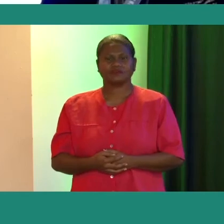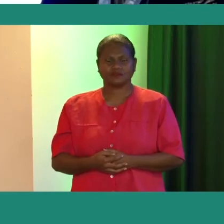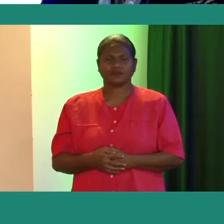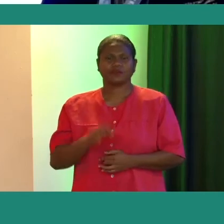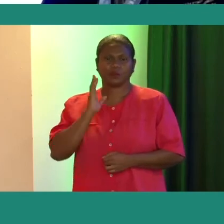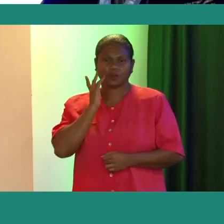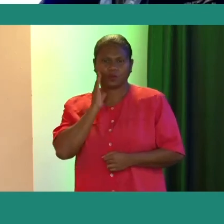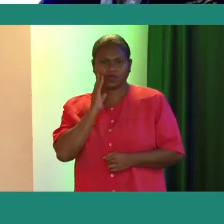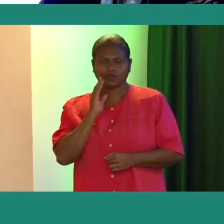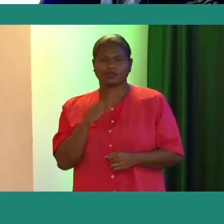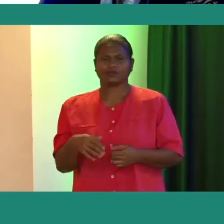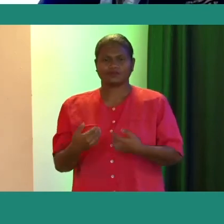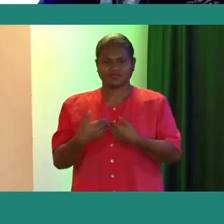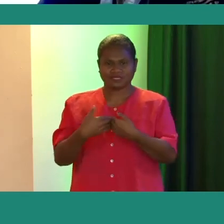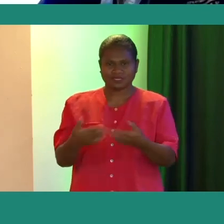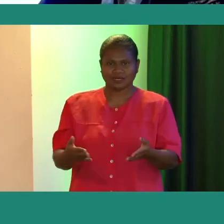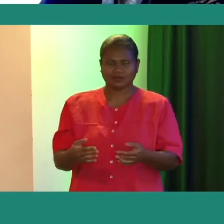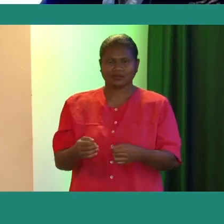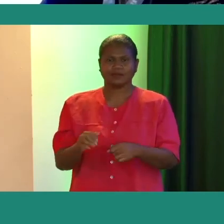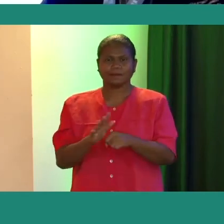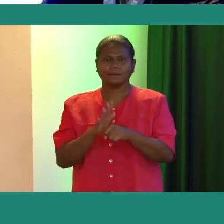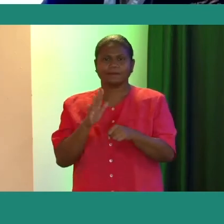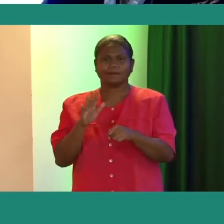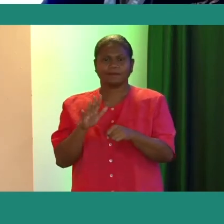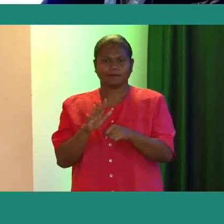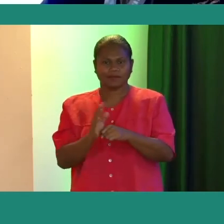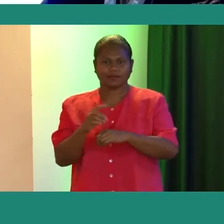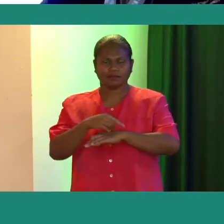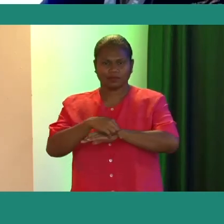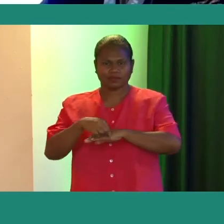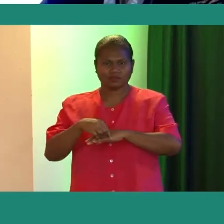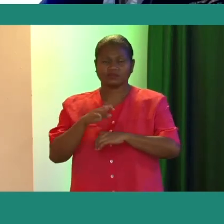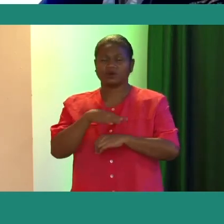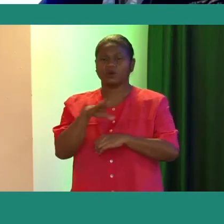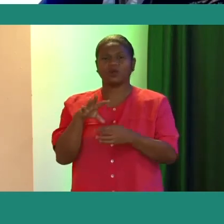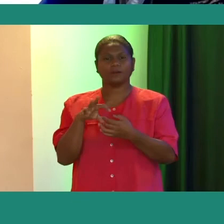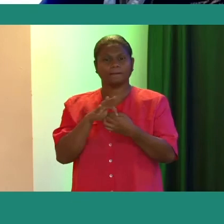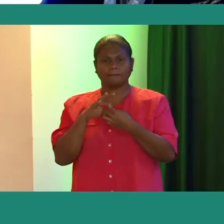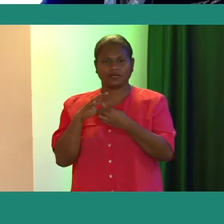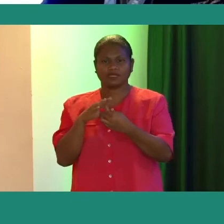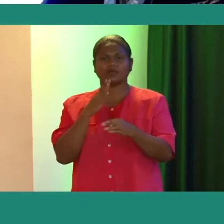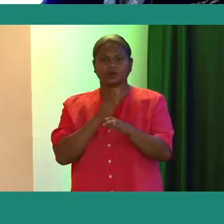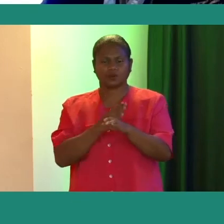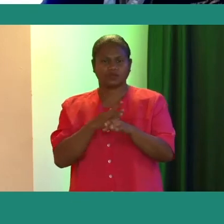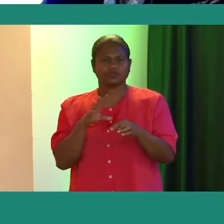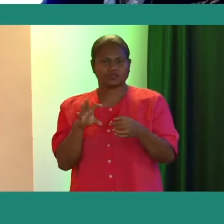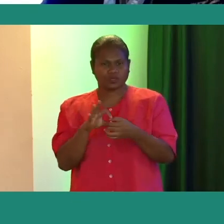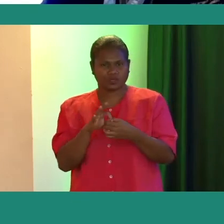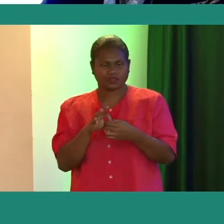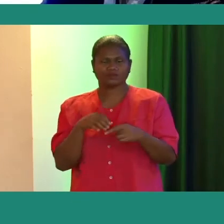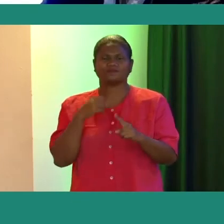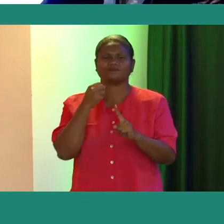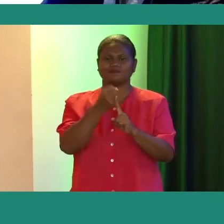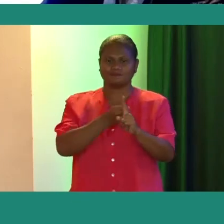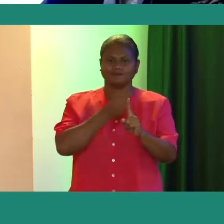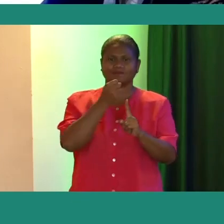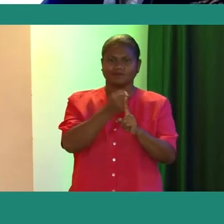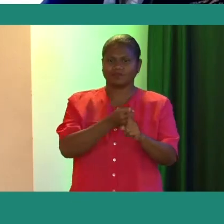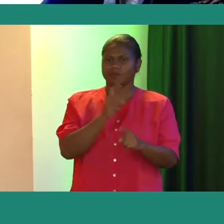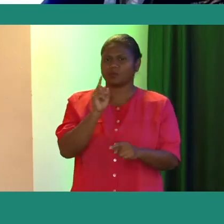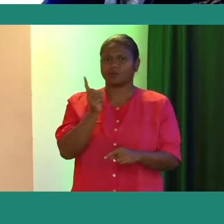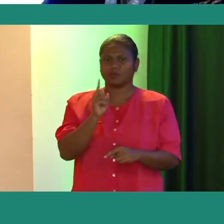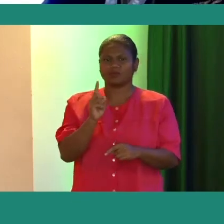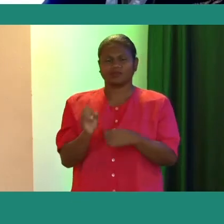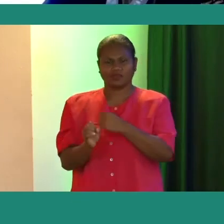policy and all our partners working together hand in hand to implement what was created by